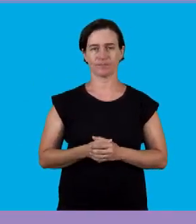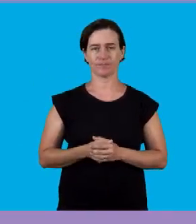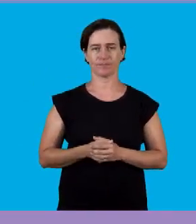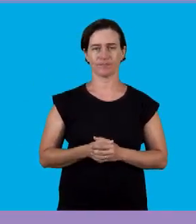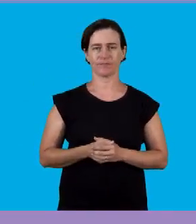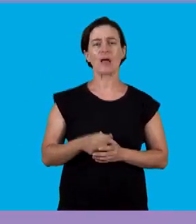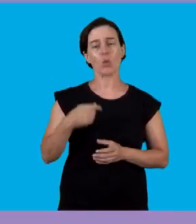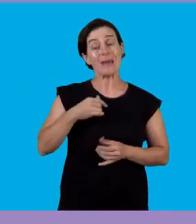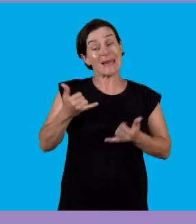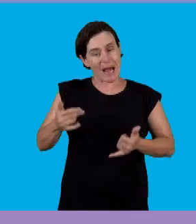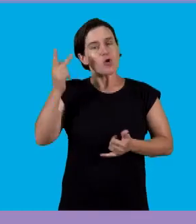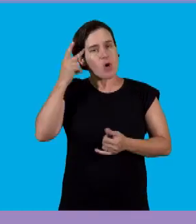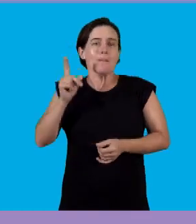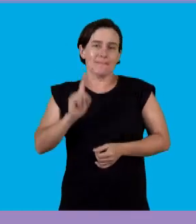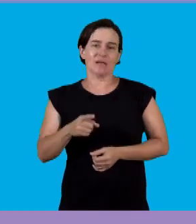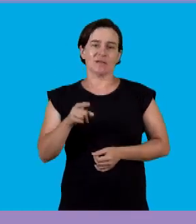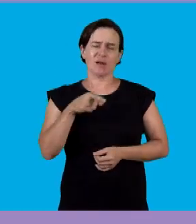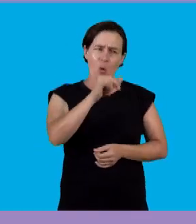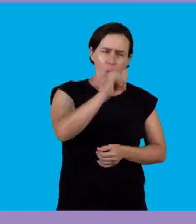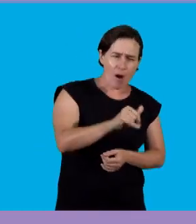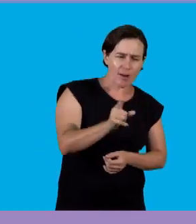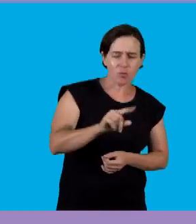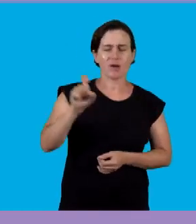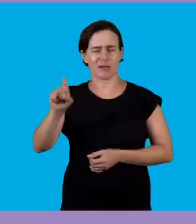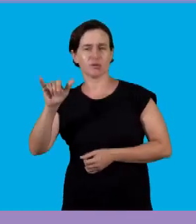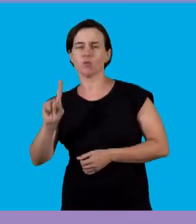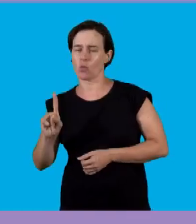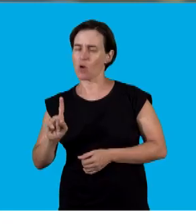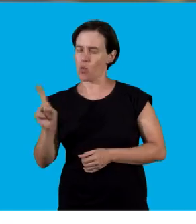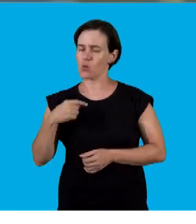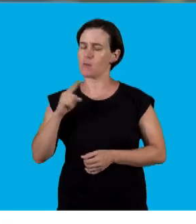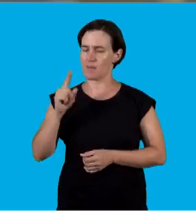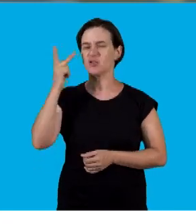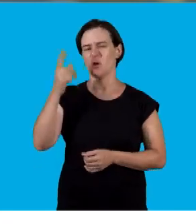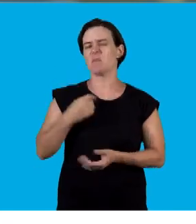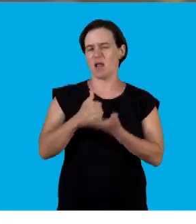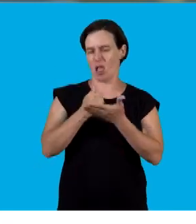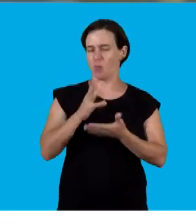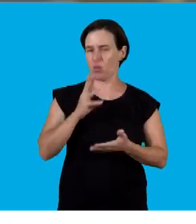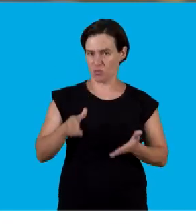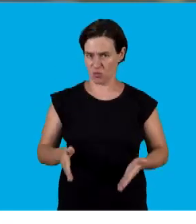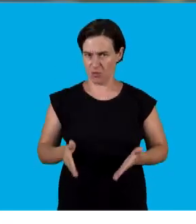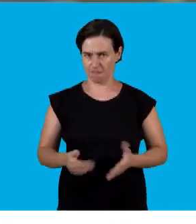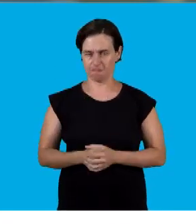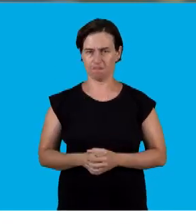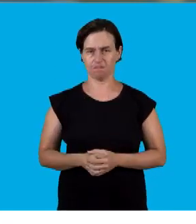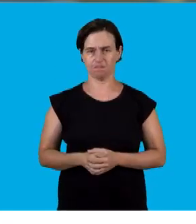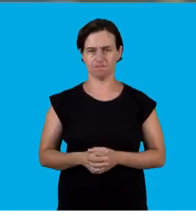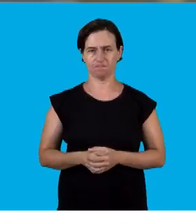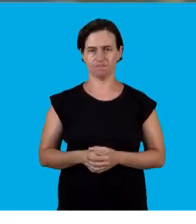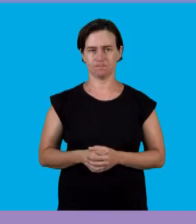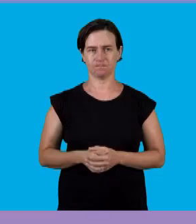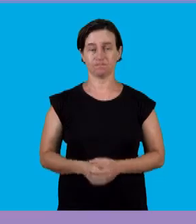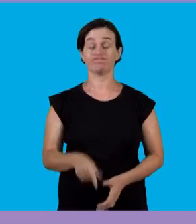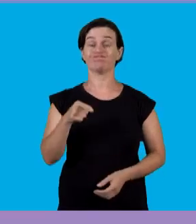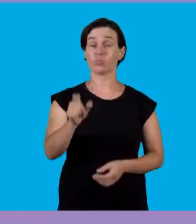x. So these are things that we already know and that are going to help us in our lesson today. Lastly, let's look at